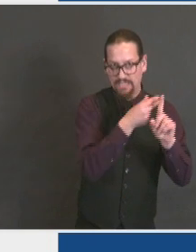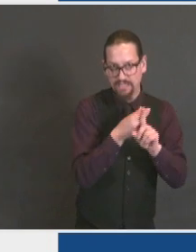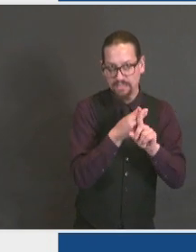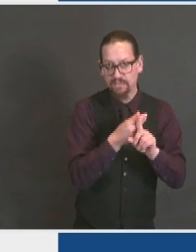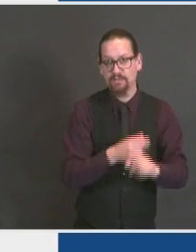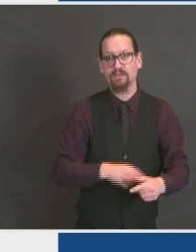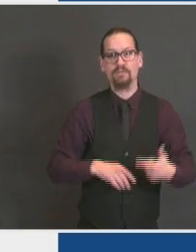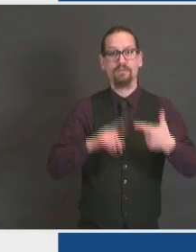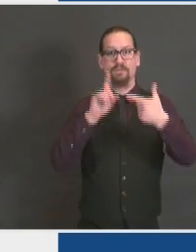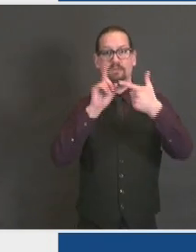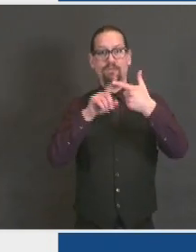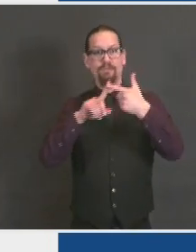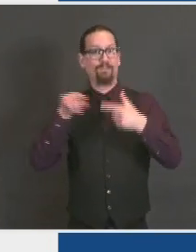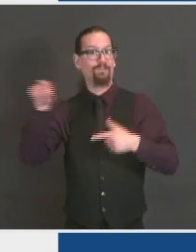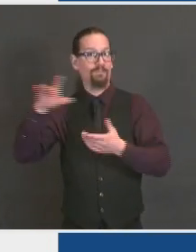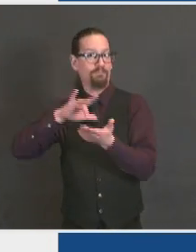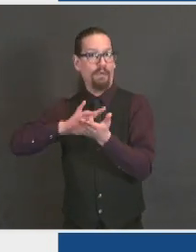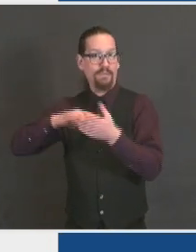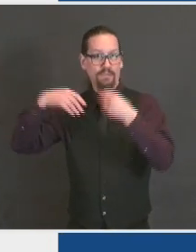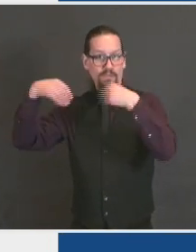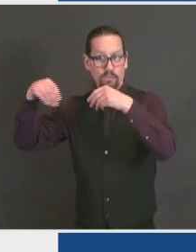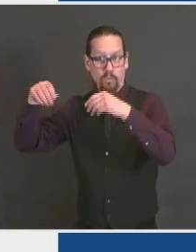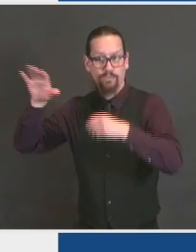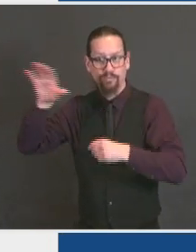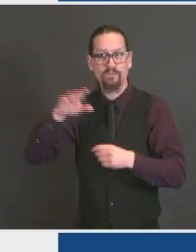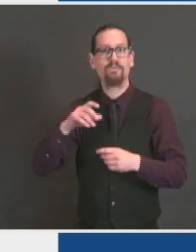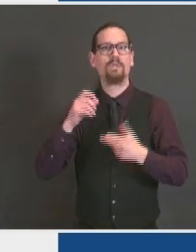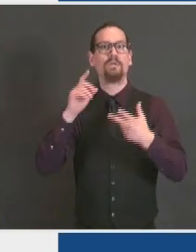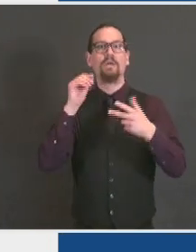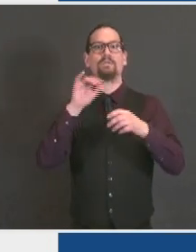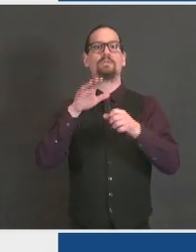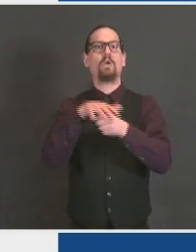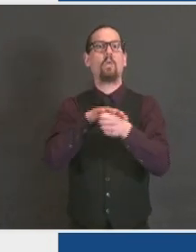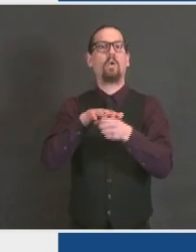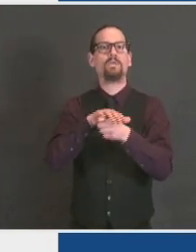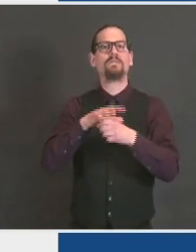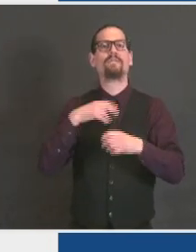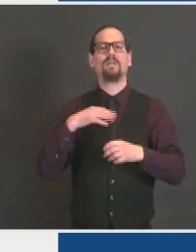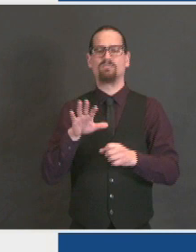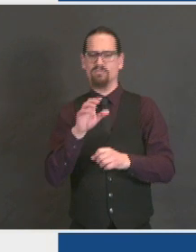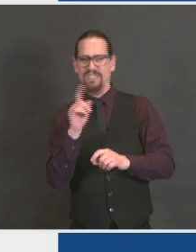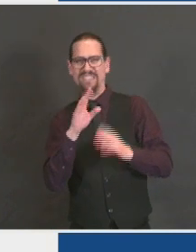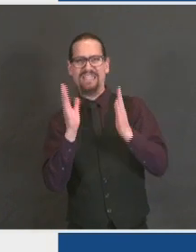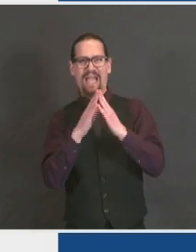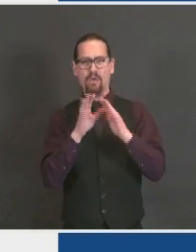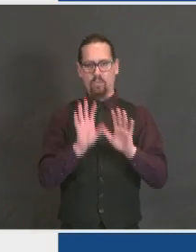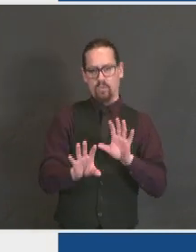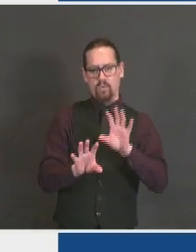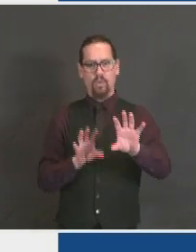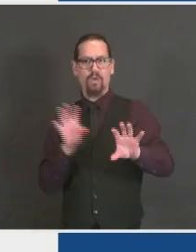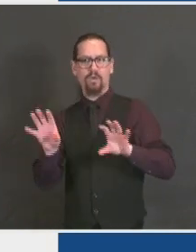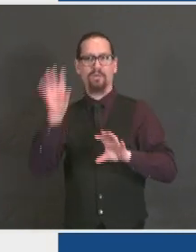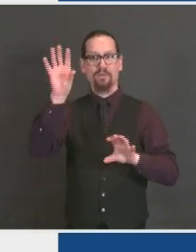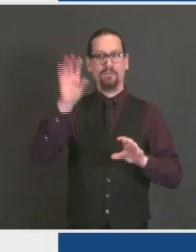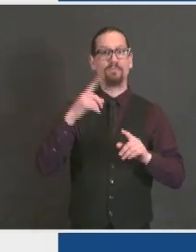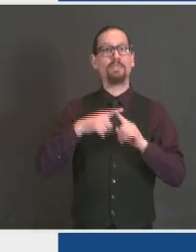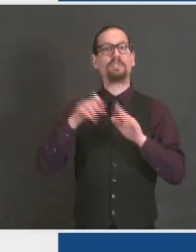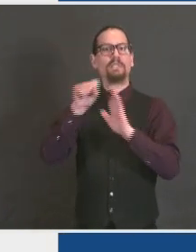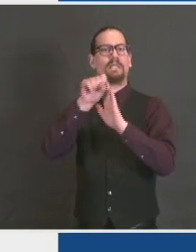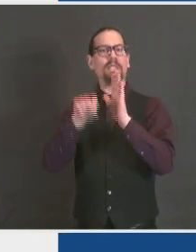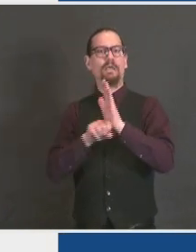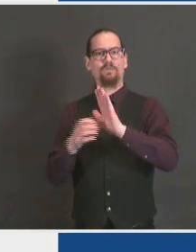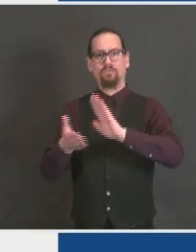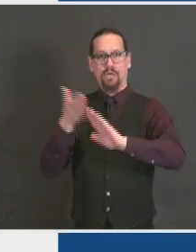Pharmacies, local and regional sites, and state-run sites.